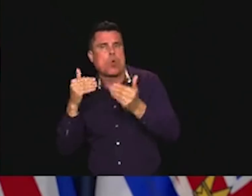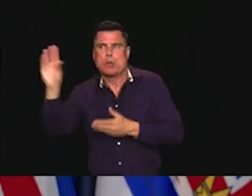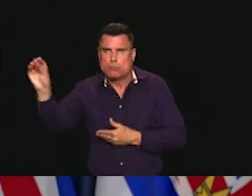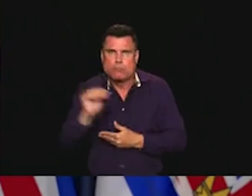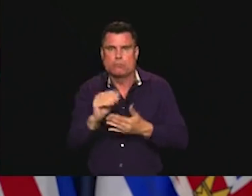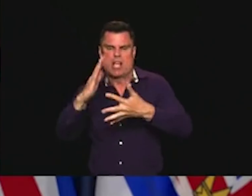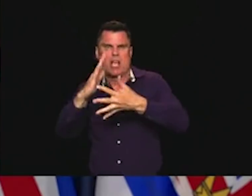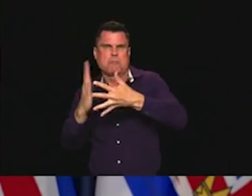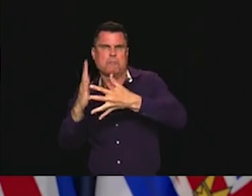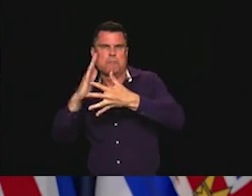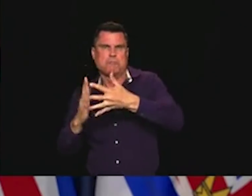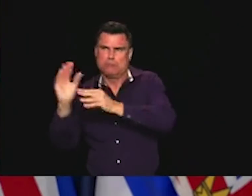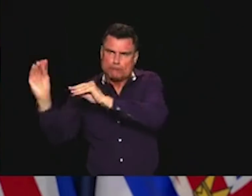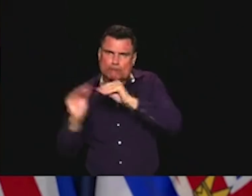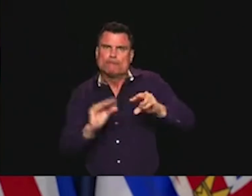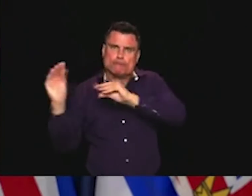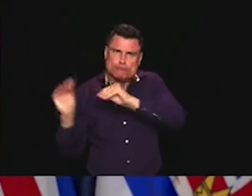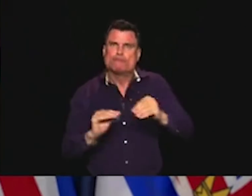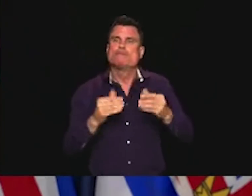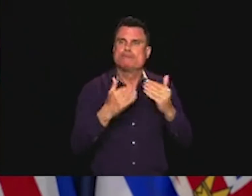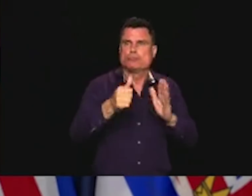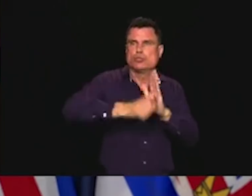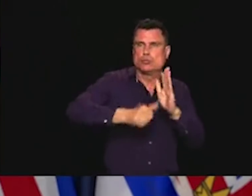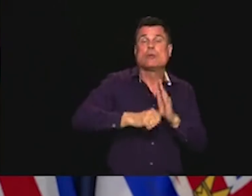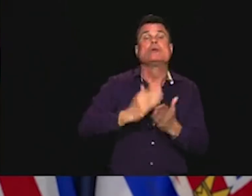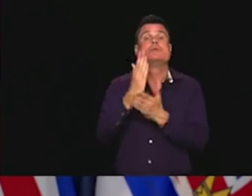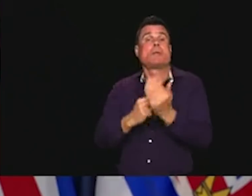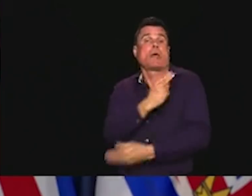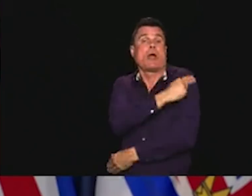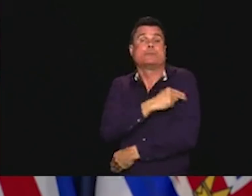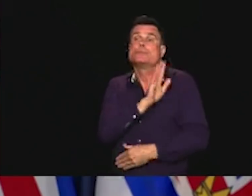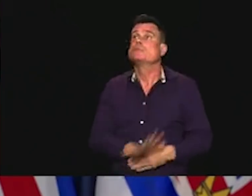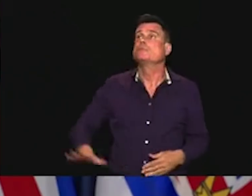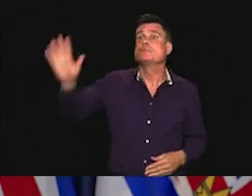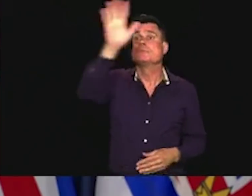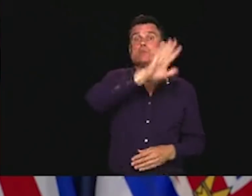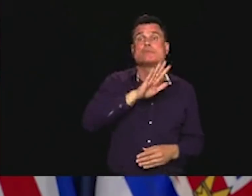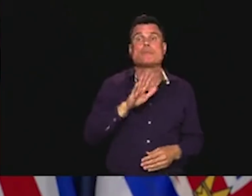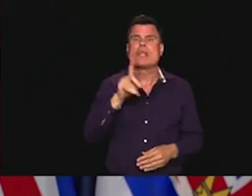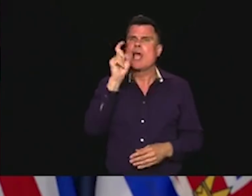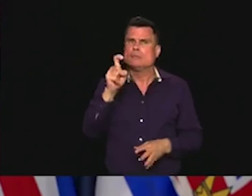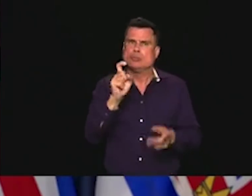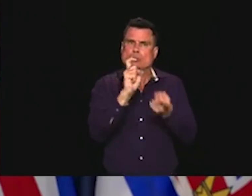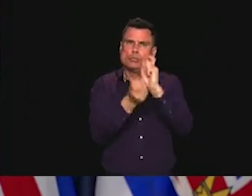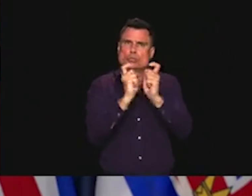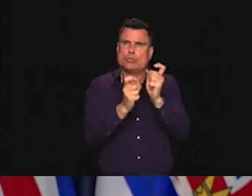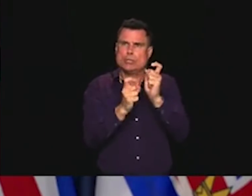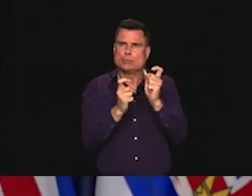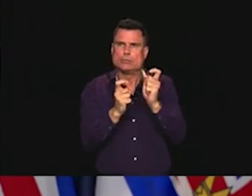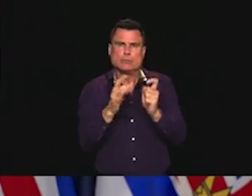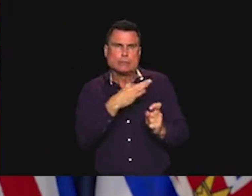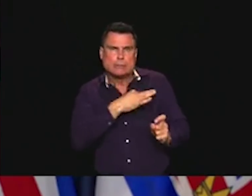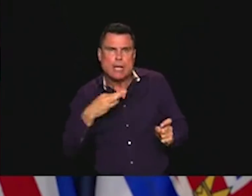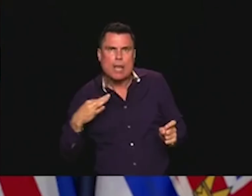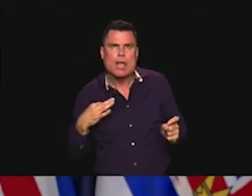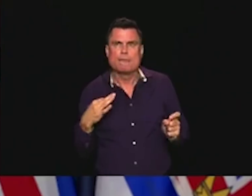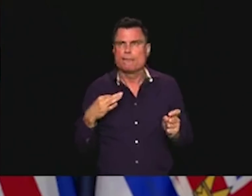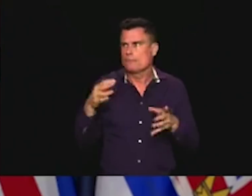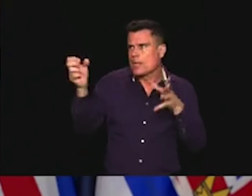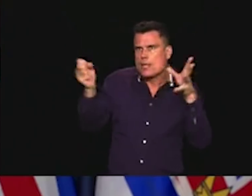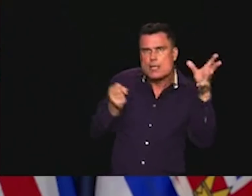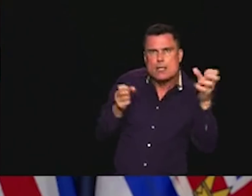the Northern Health Authority, and 3 in the Provincial Health Services Authority. We will be reporting on estimated numbers of non-urgent surgeries to be